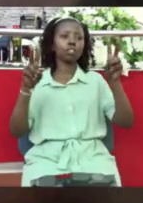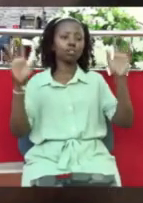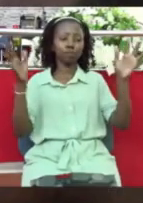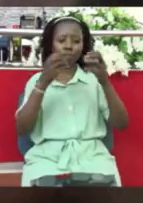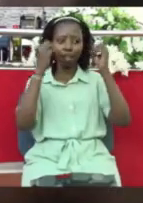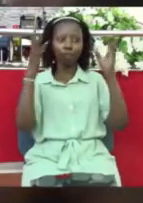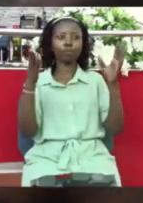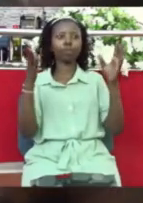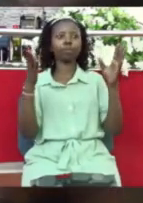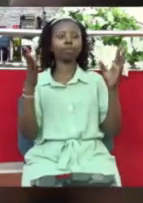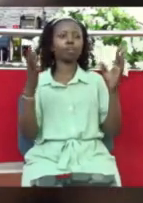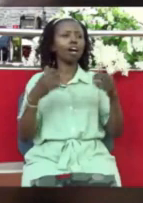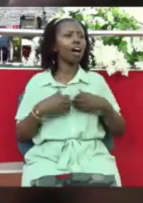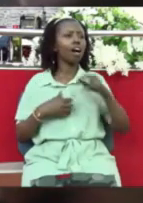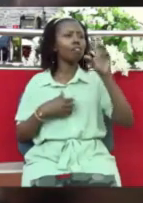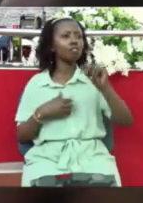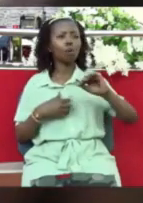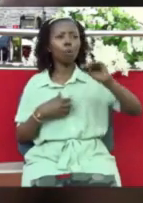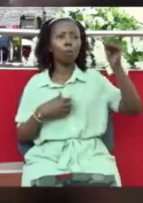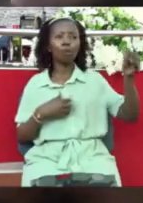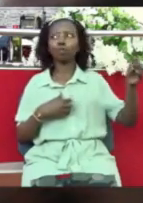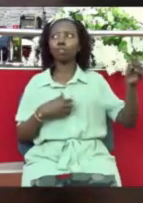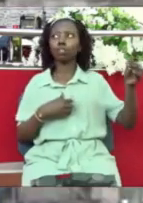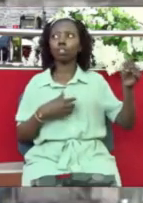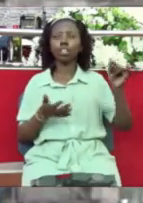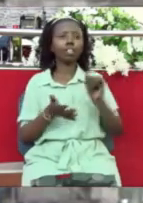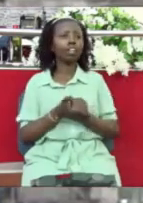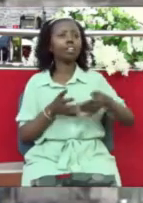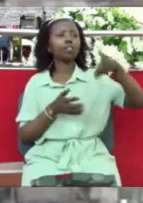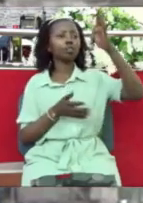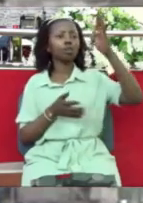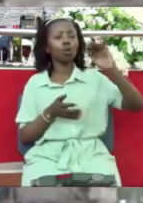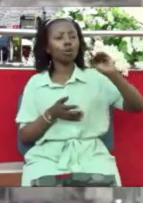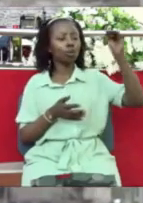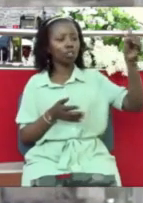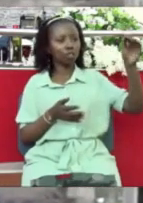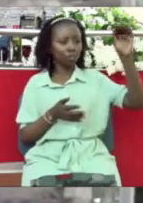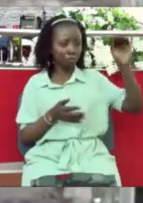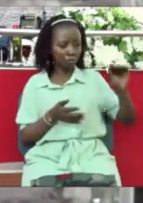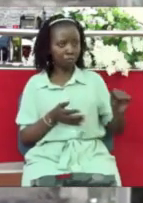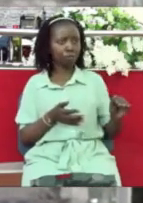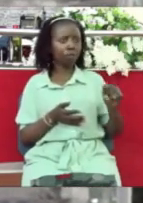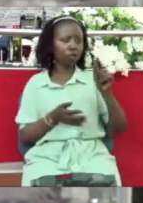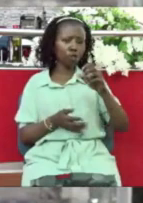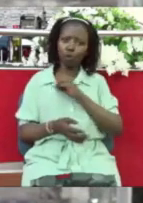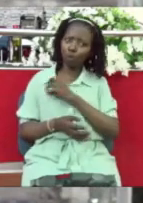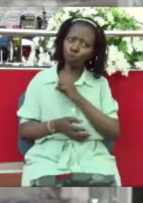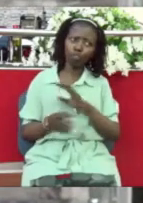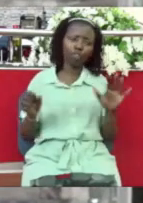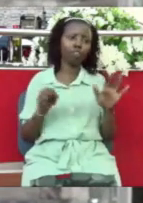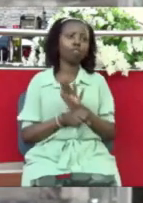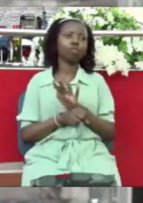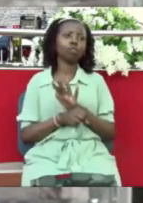Hallelujah. There is no mountain that you cannot climb. Are you fearful?